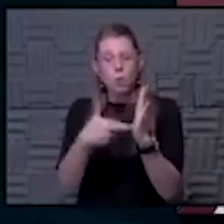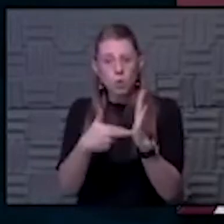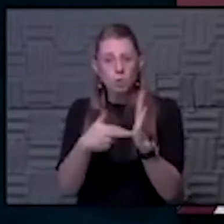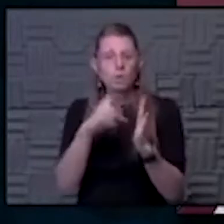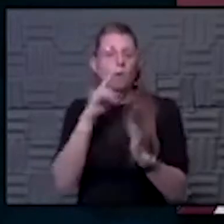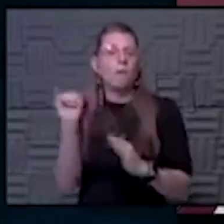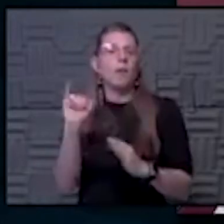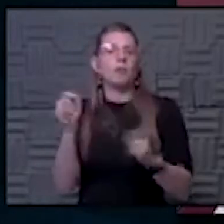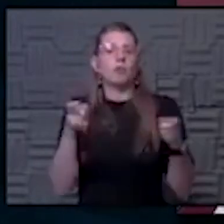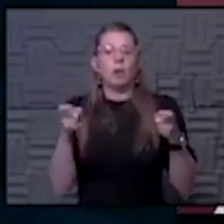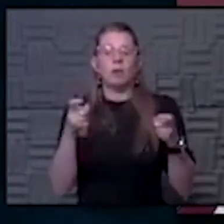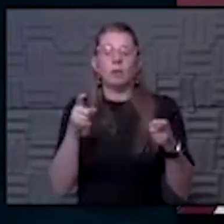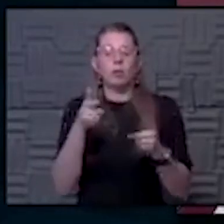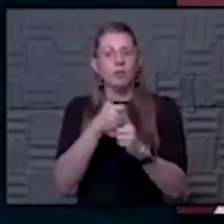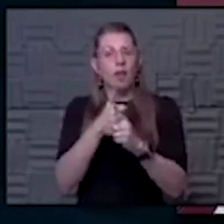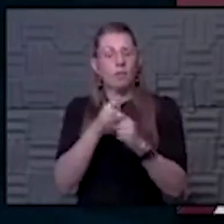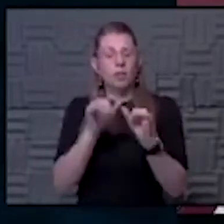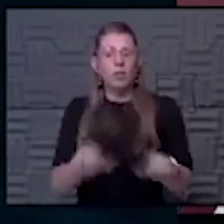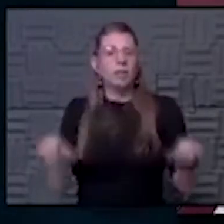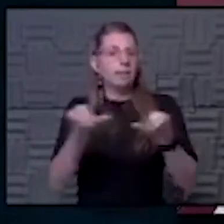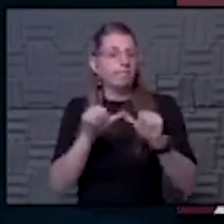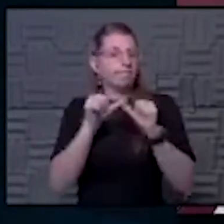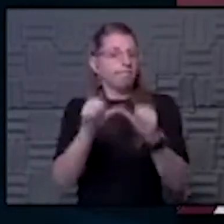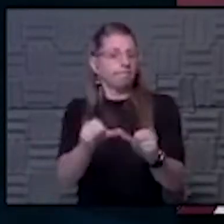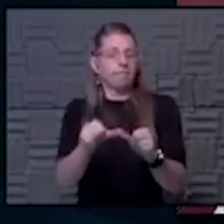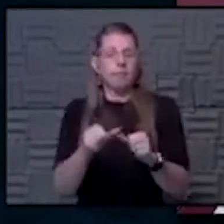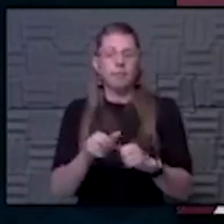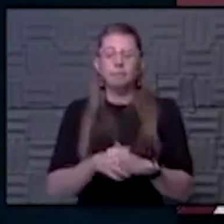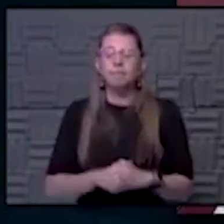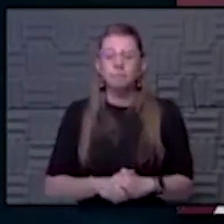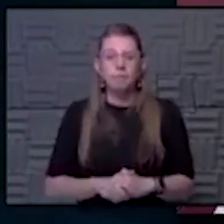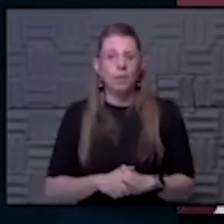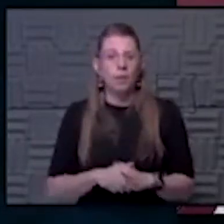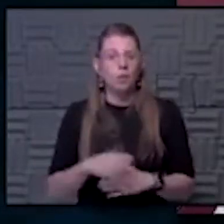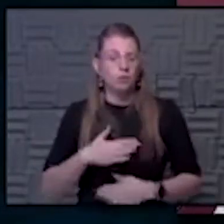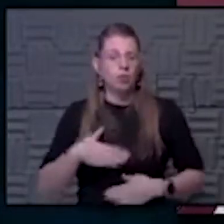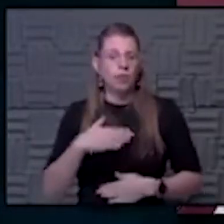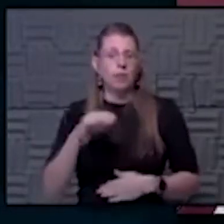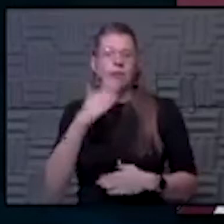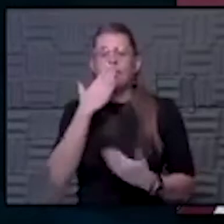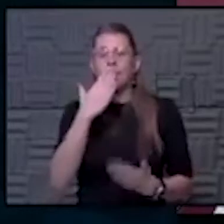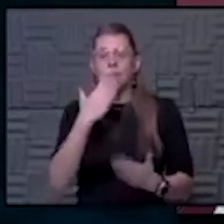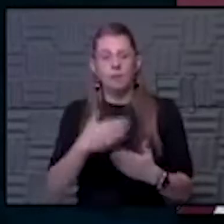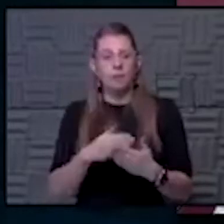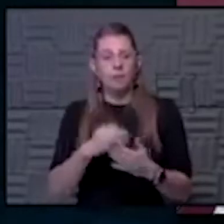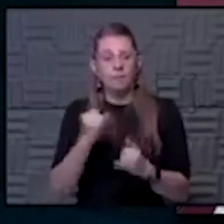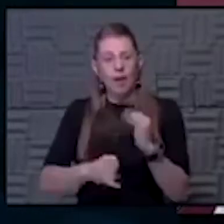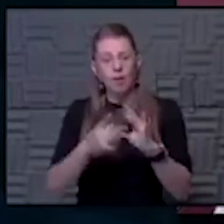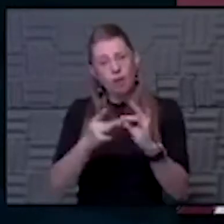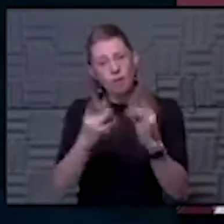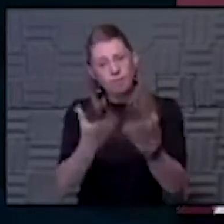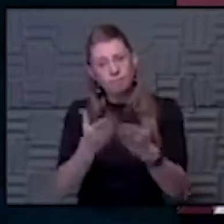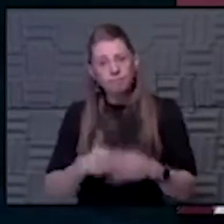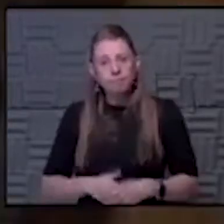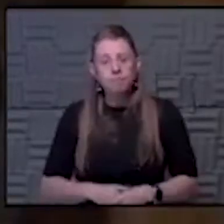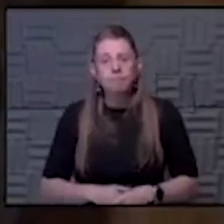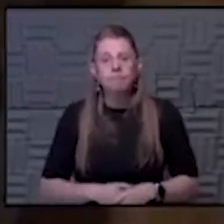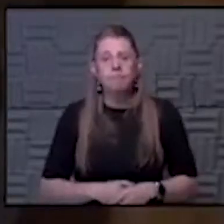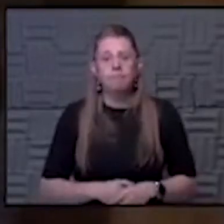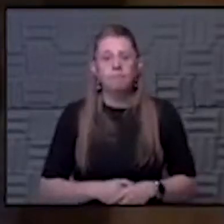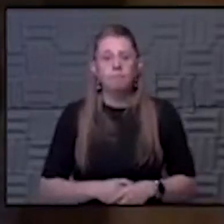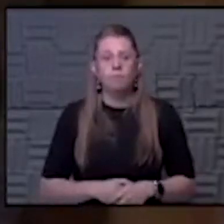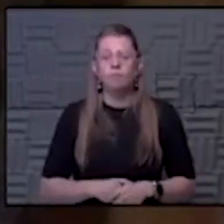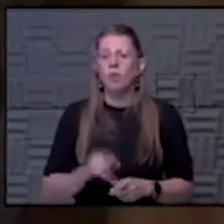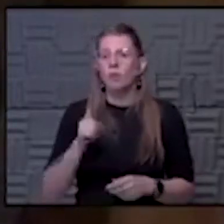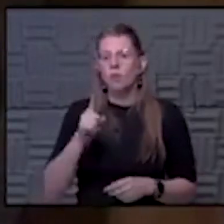about that throughout. And can't tell you how much that's meant to us here on the front line. So thank you. Final thoughts that you might have? Well, you are